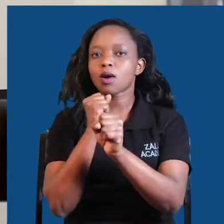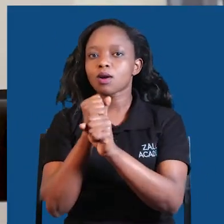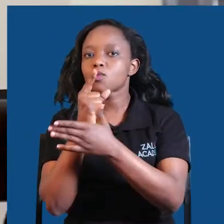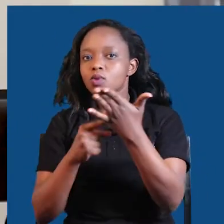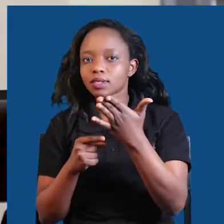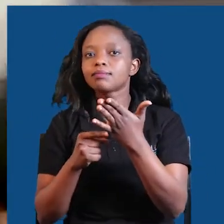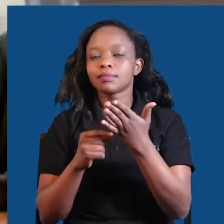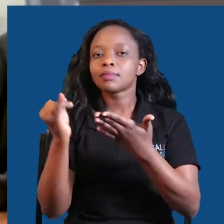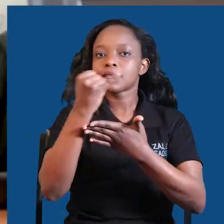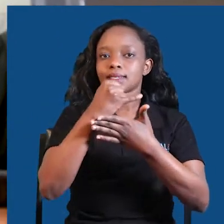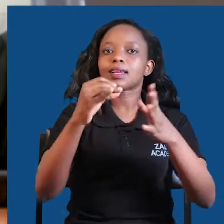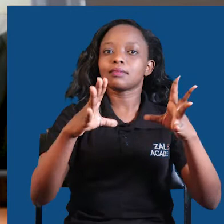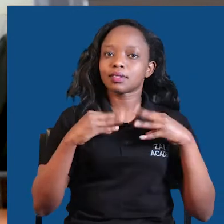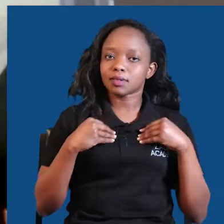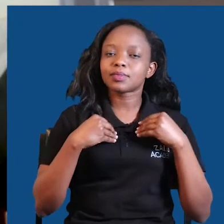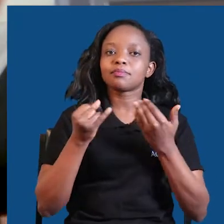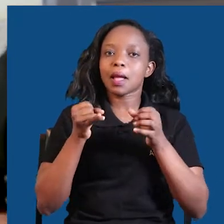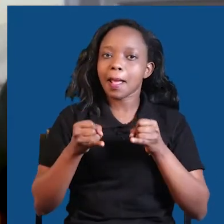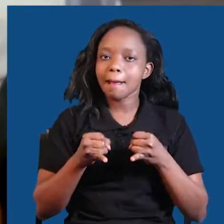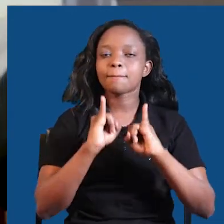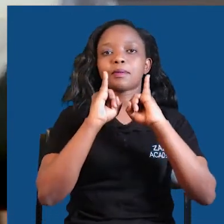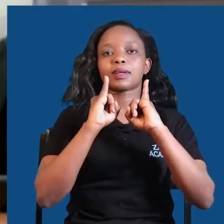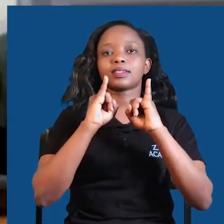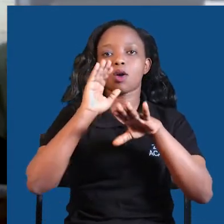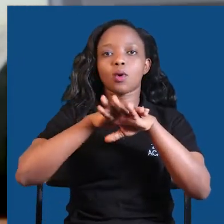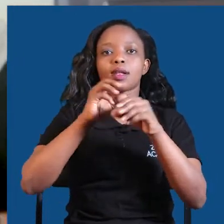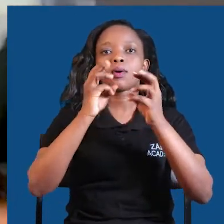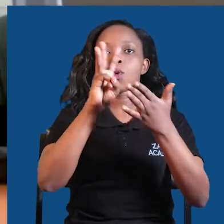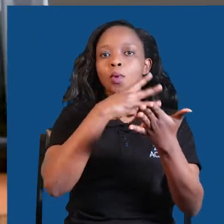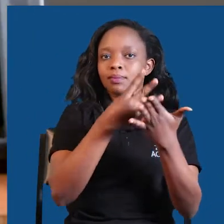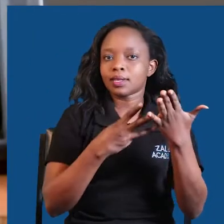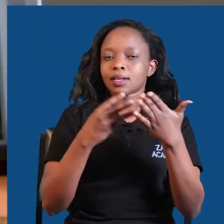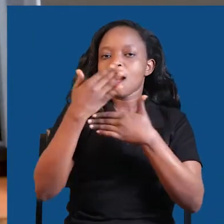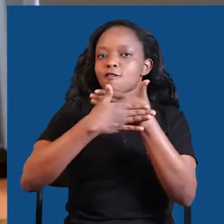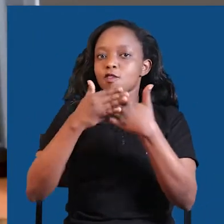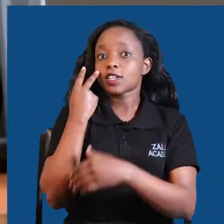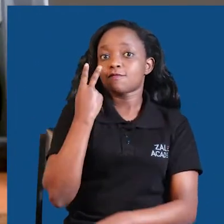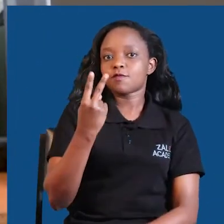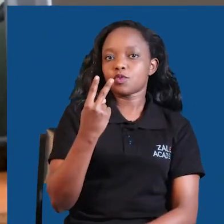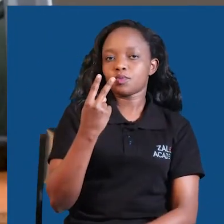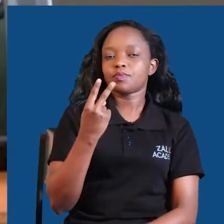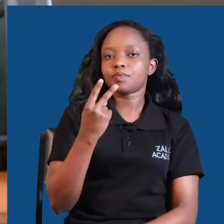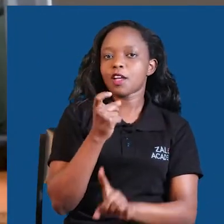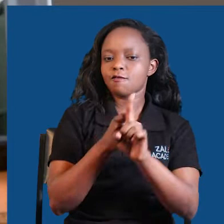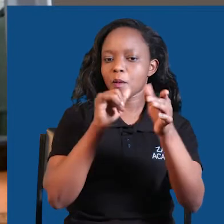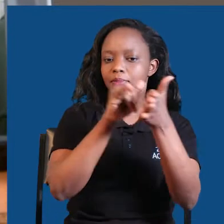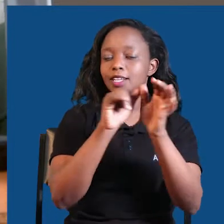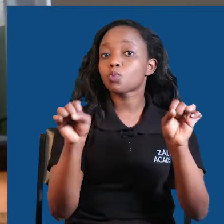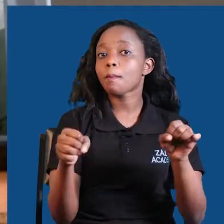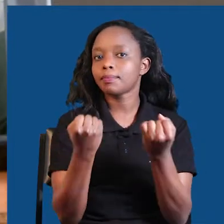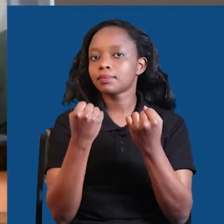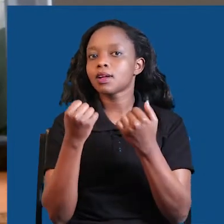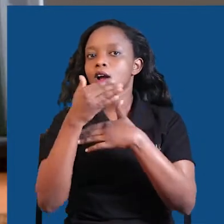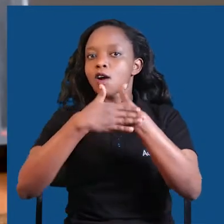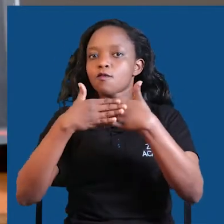developer's work is to take those designs and implement them on a website, the front view of what you see. And for that